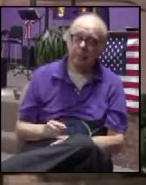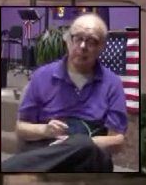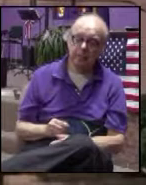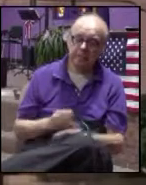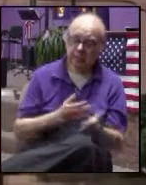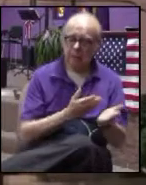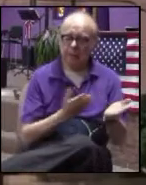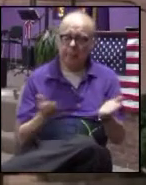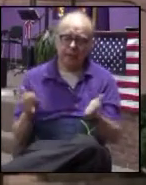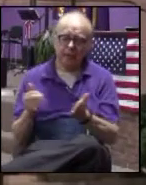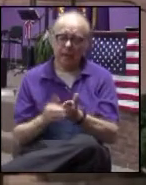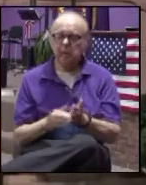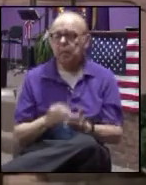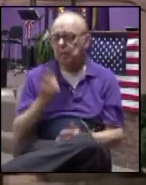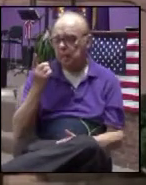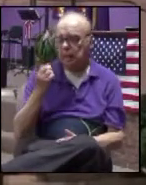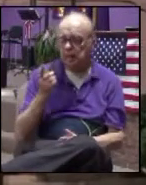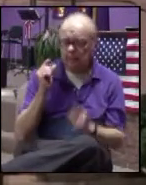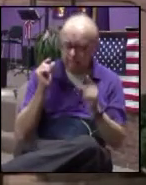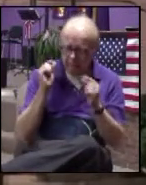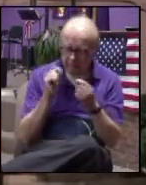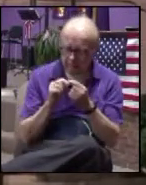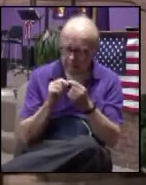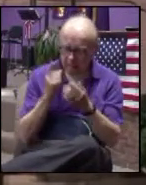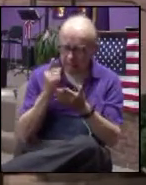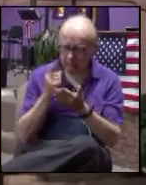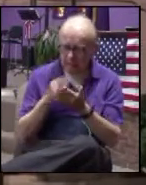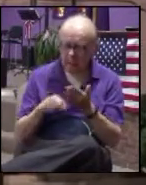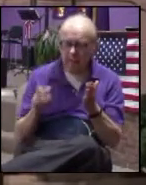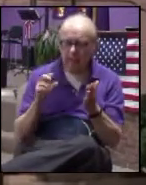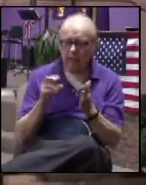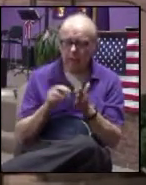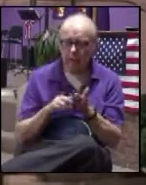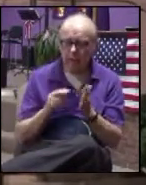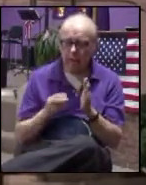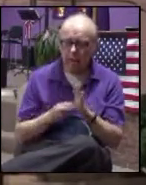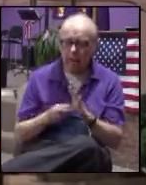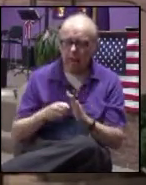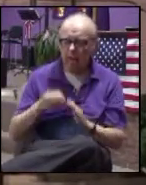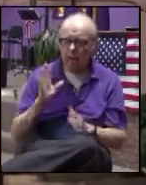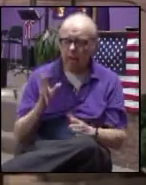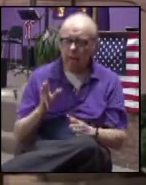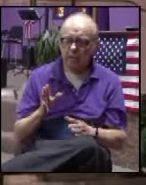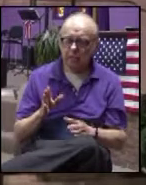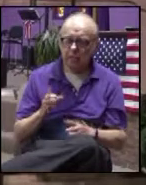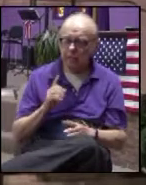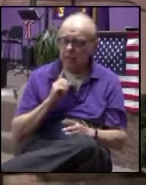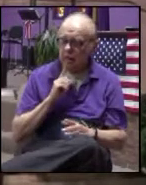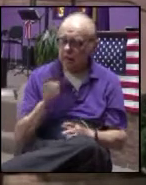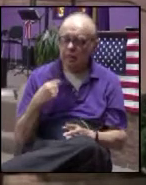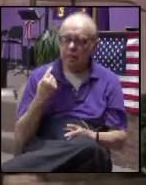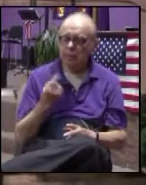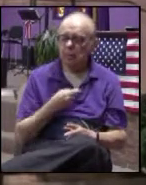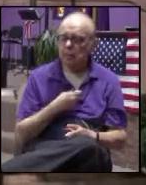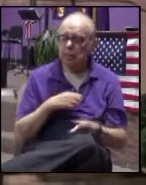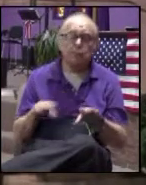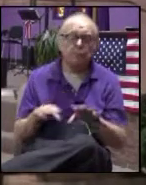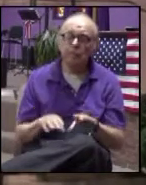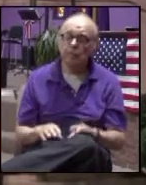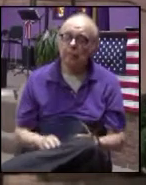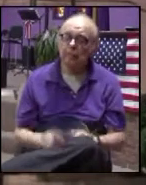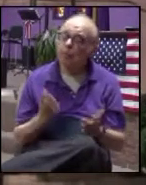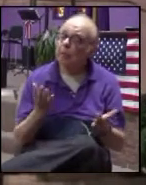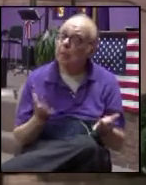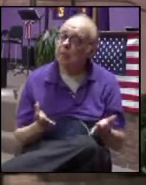it back to understand exactly what it is that God has commanded us to